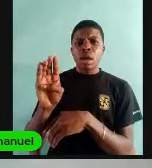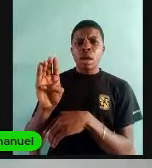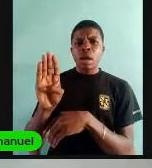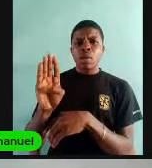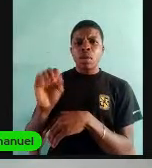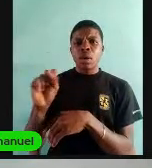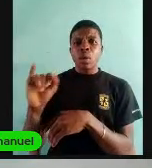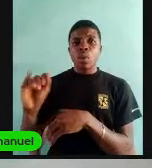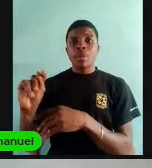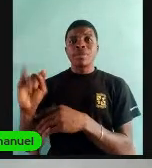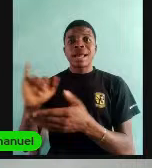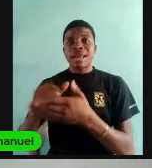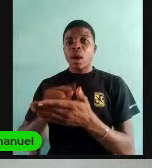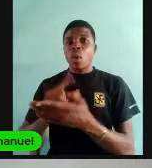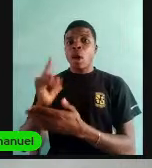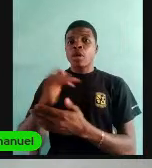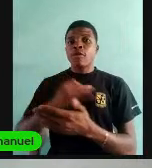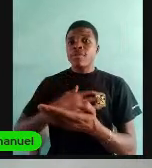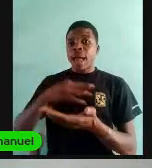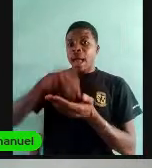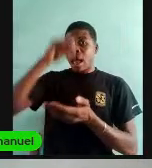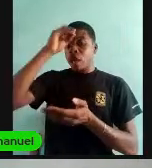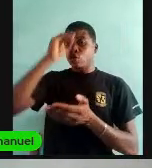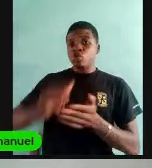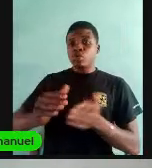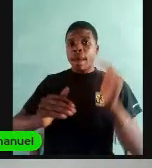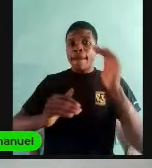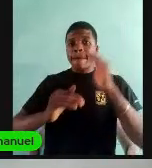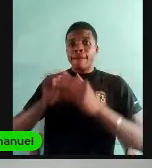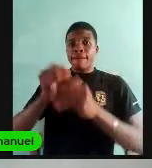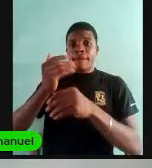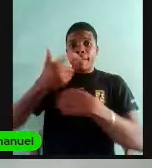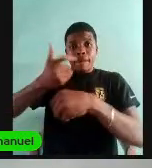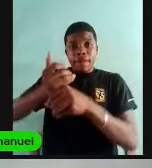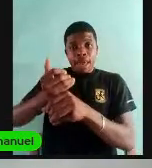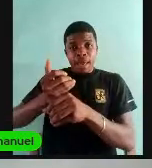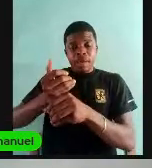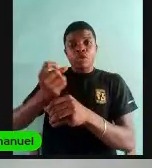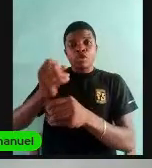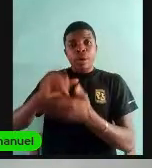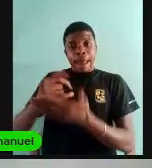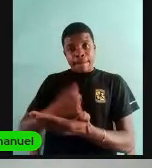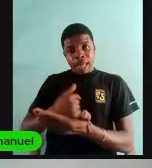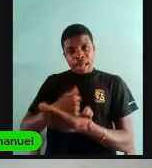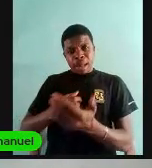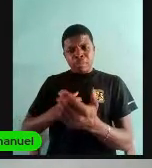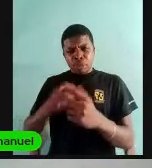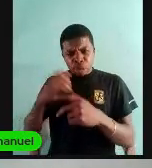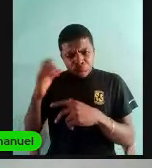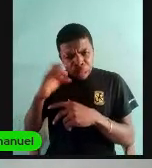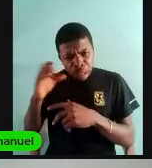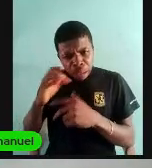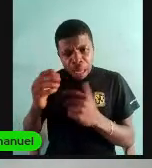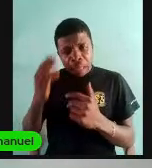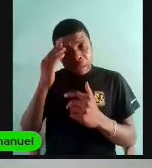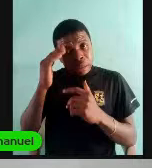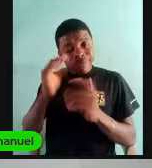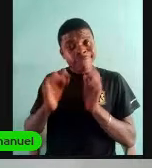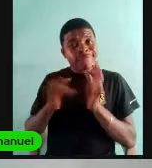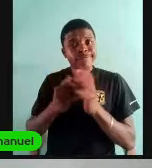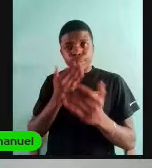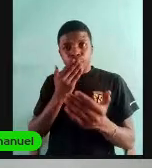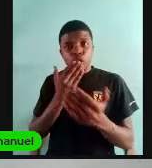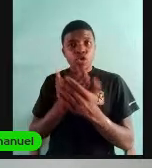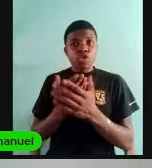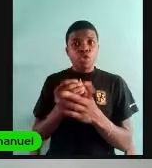see it. The website is still under construction. So now this website was built with Bootstrap technology. So you